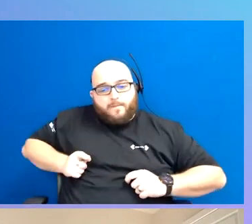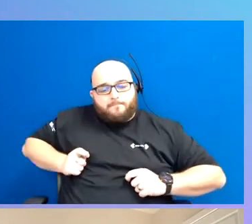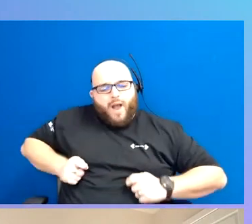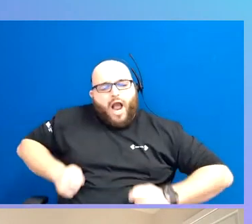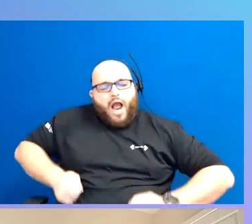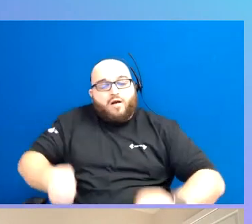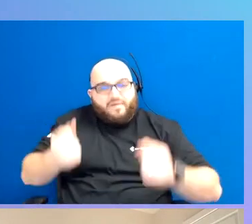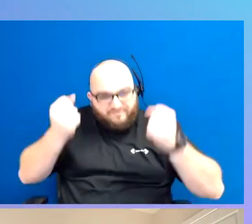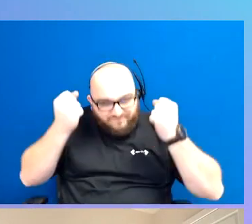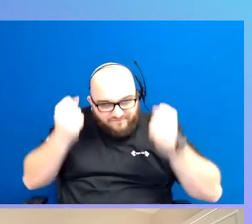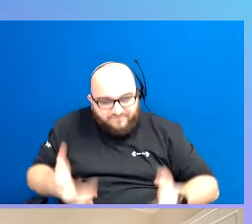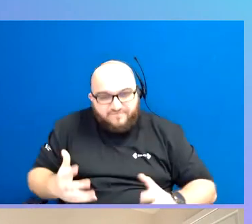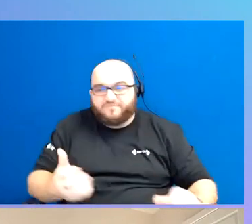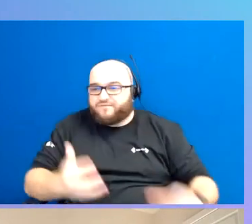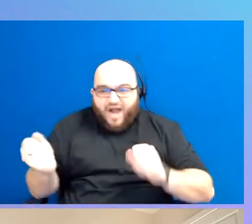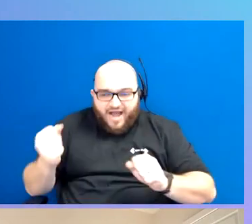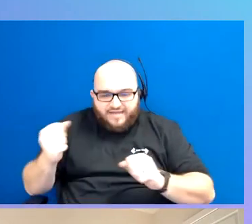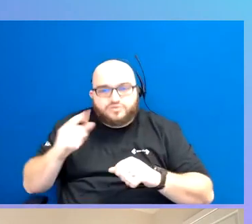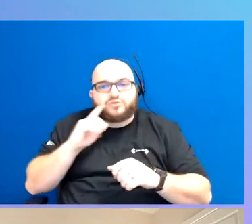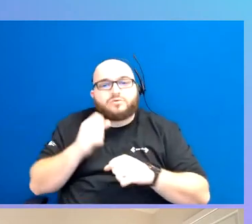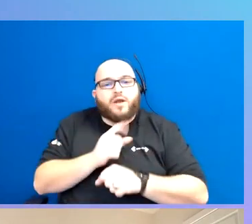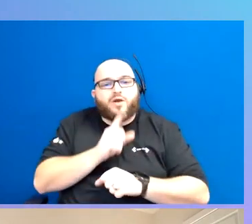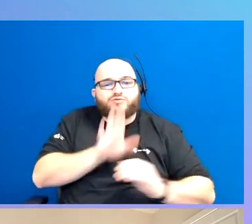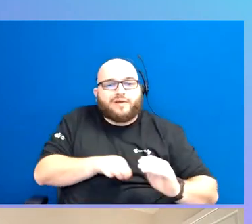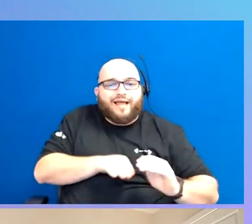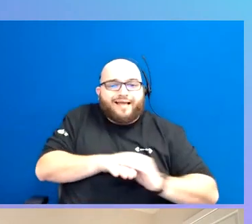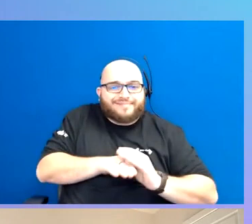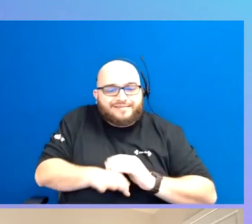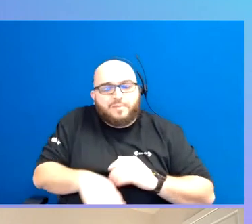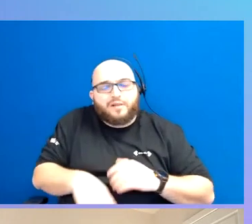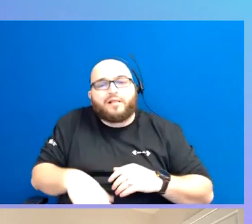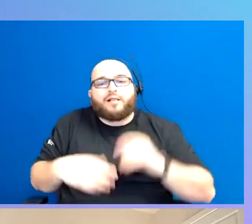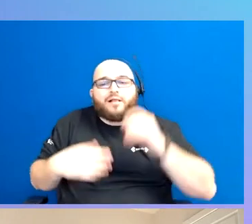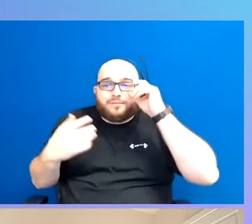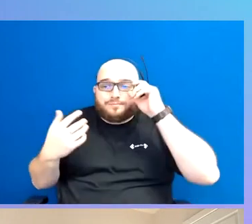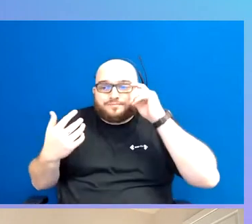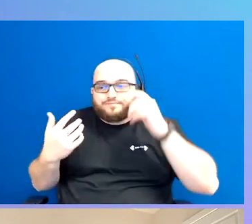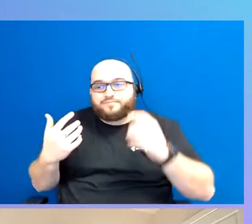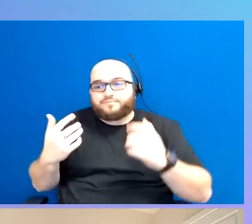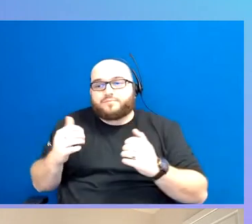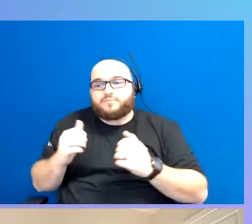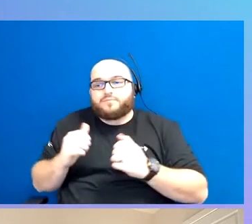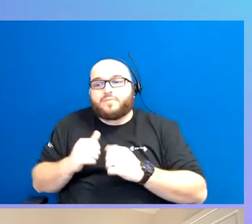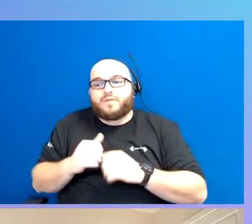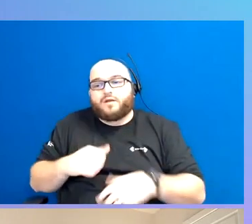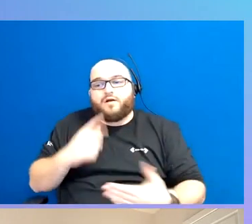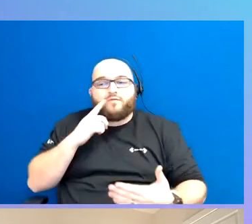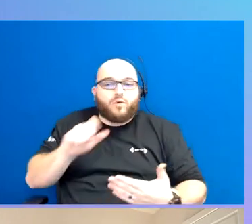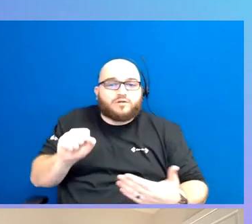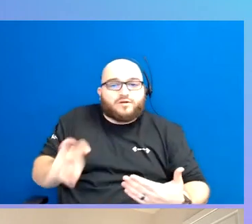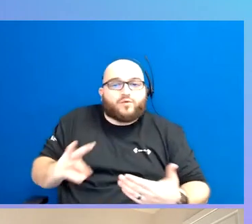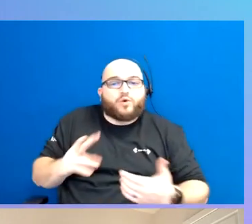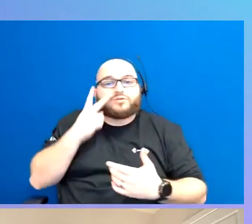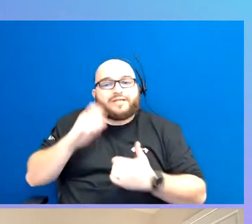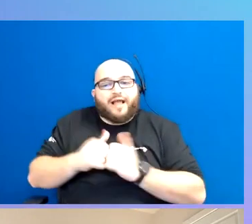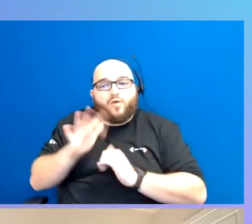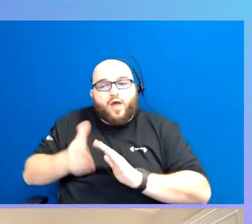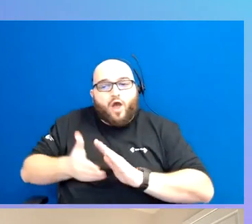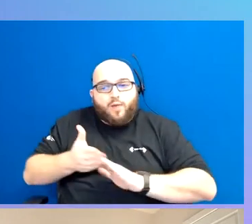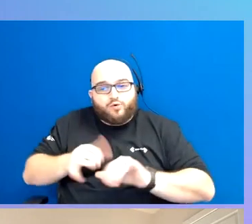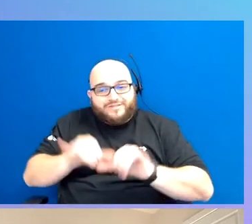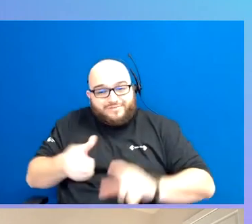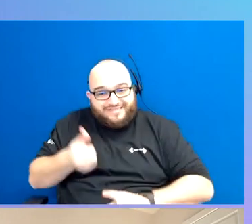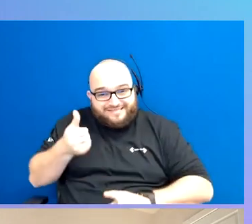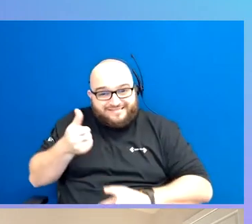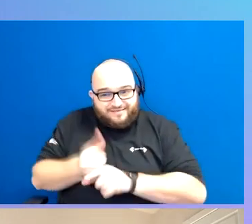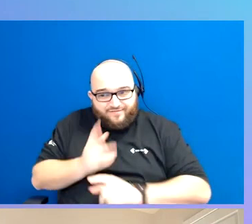changes, or accessibility APIs, if speaking in terms of development into the operating systems, so that